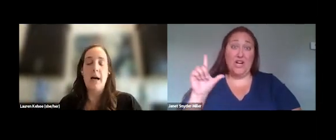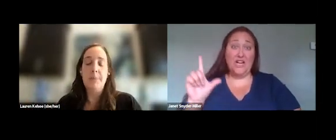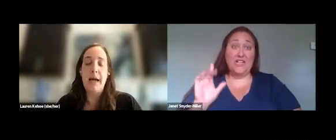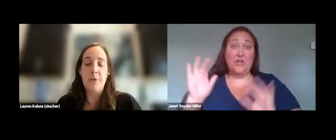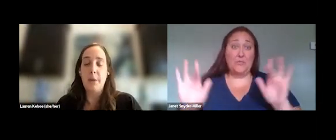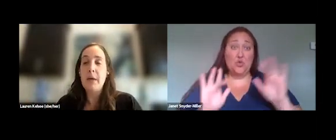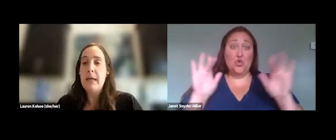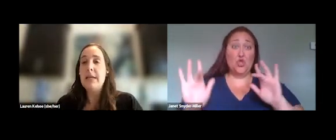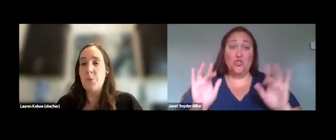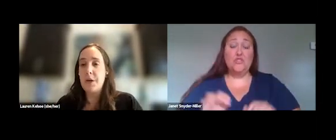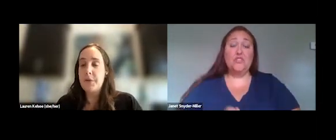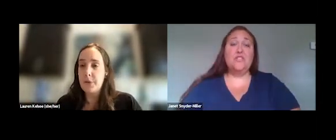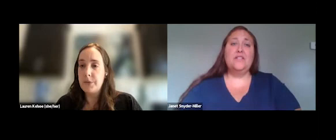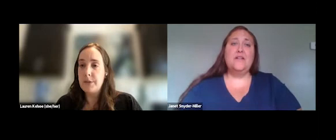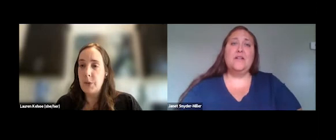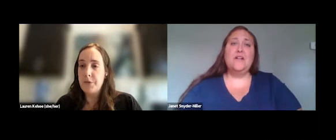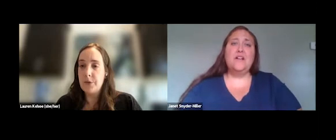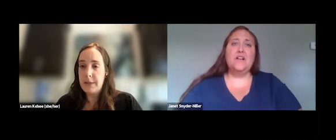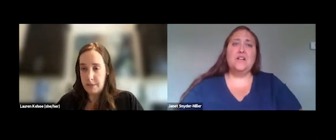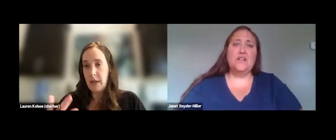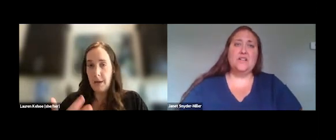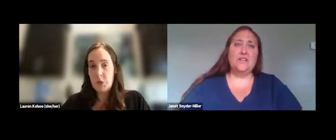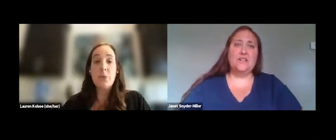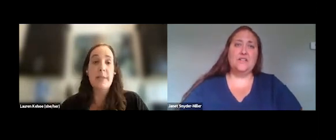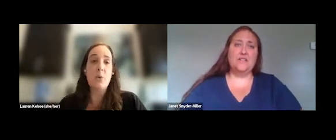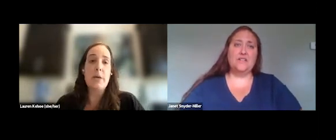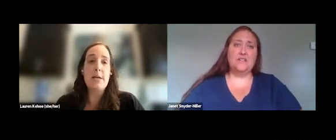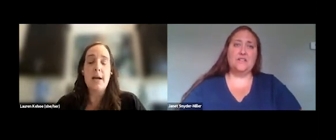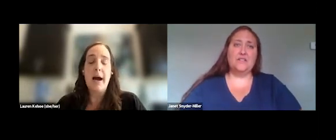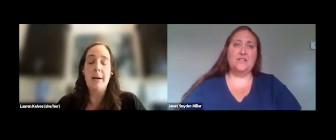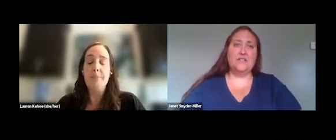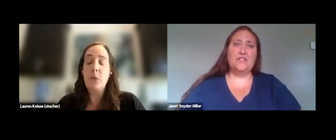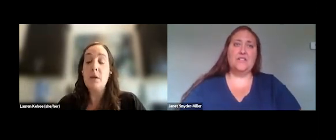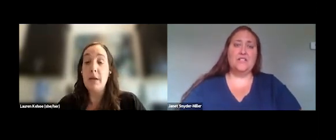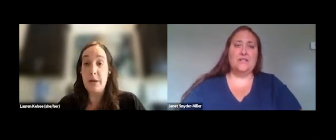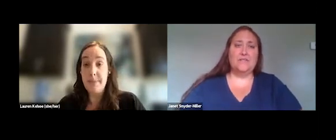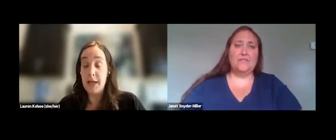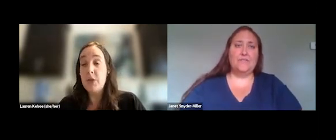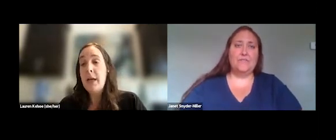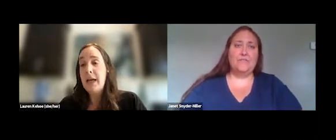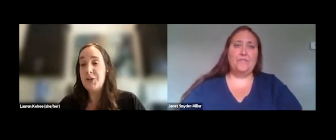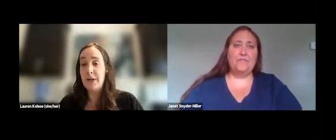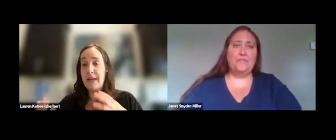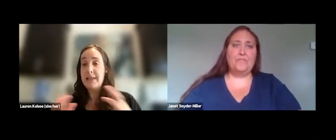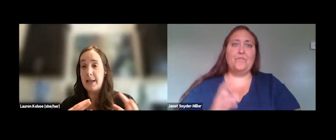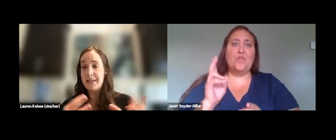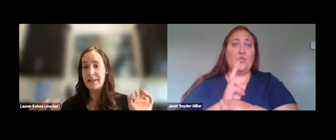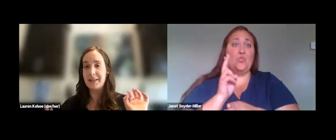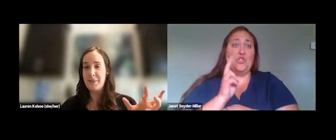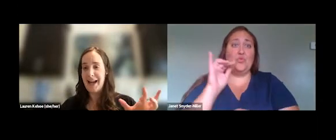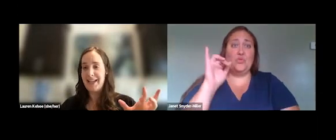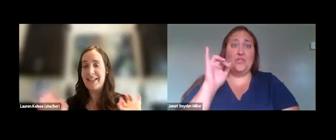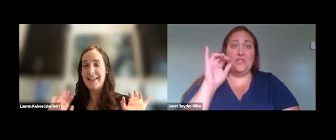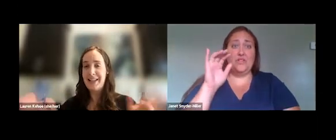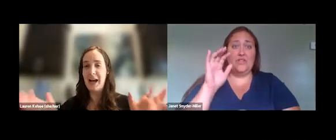product platform is one of those tools that we manage. And so it made sense that